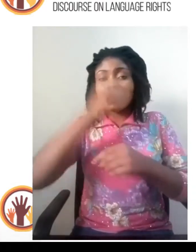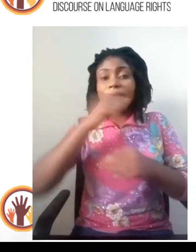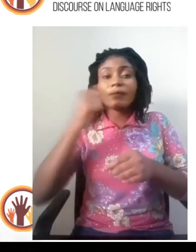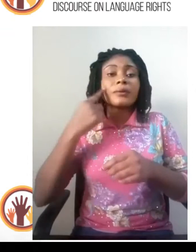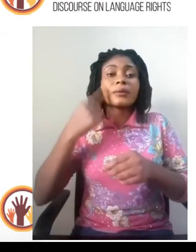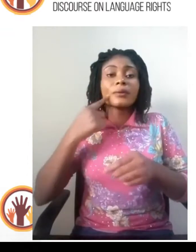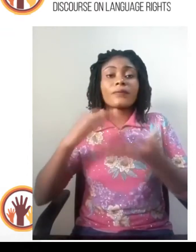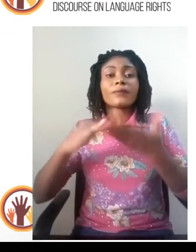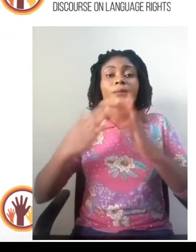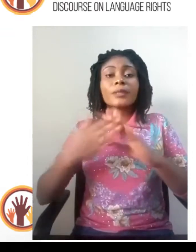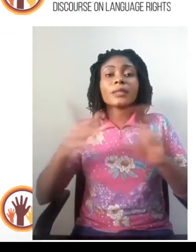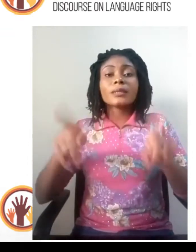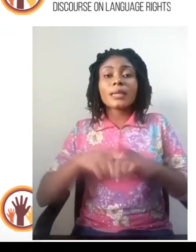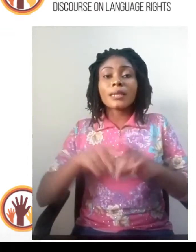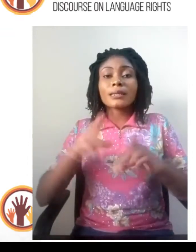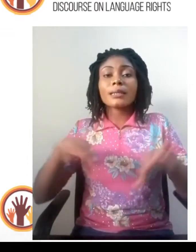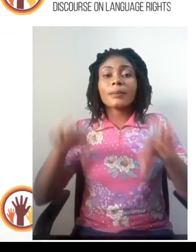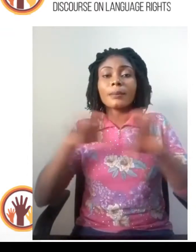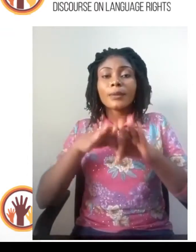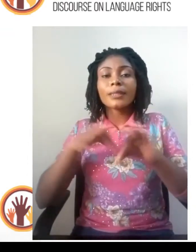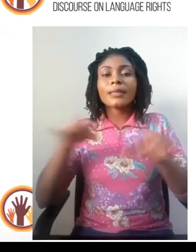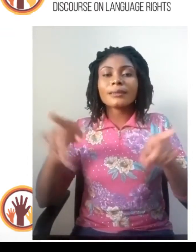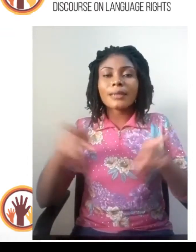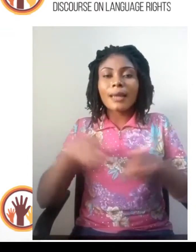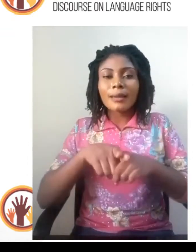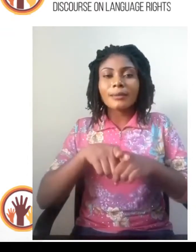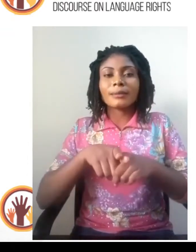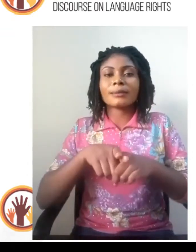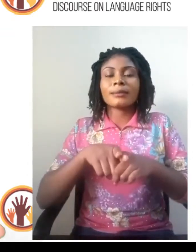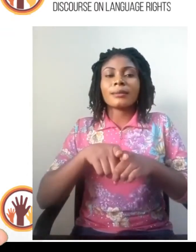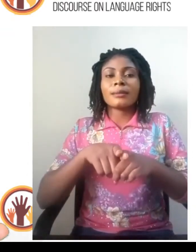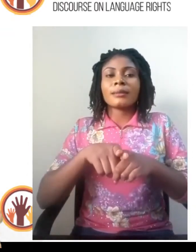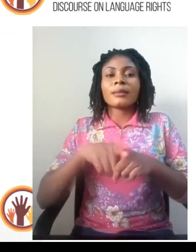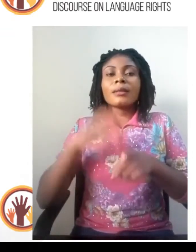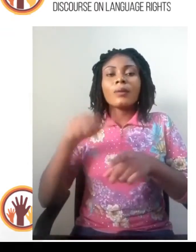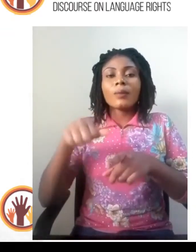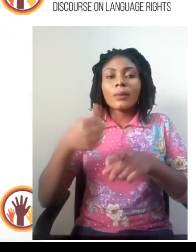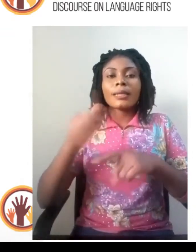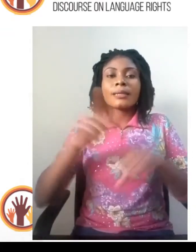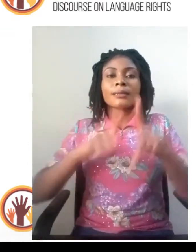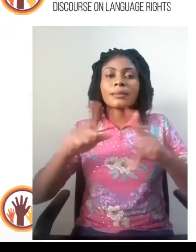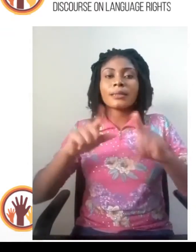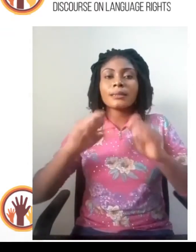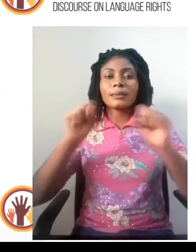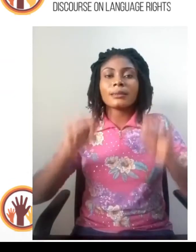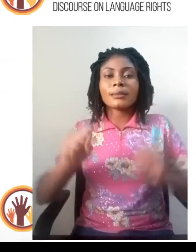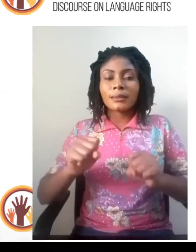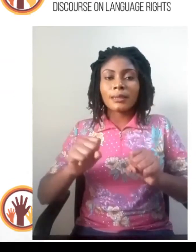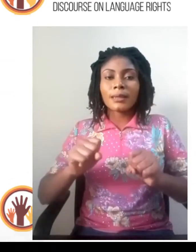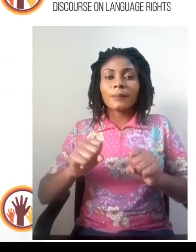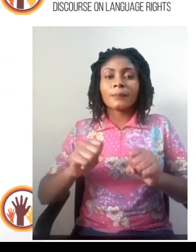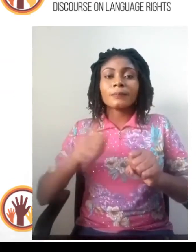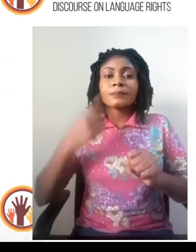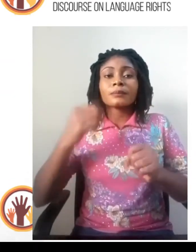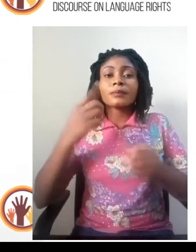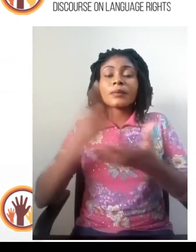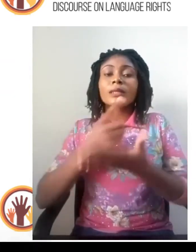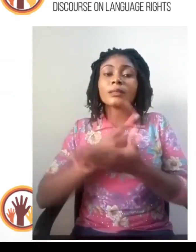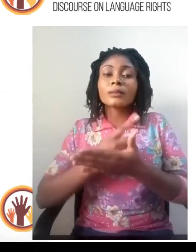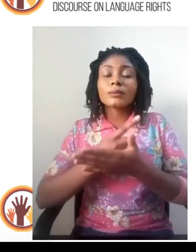any other signing system, foreign or foreign based. They described the sign language system or sign